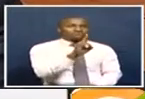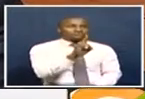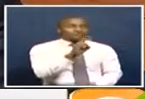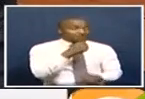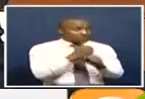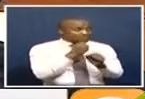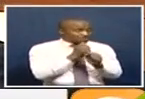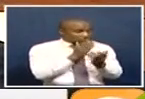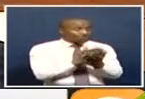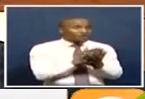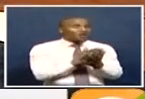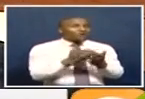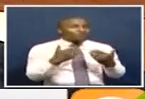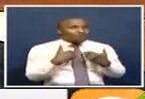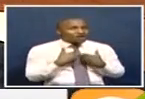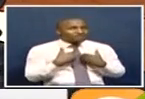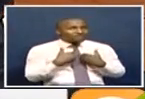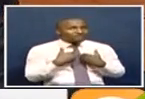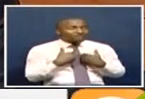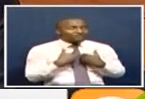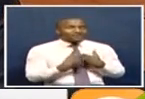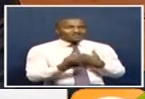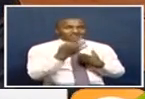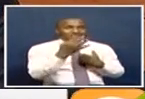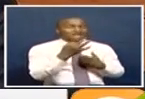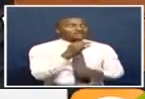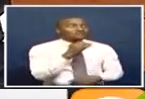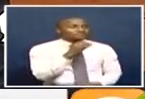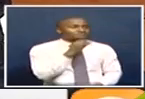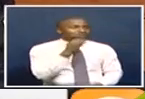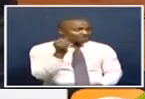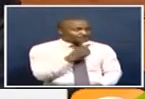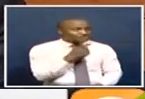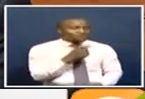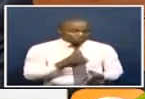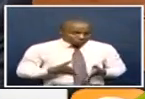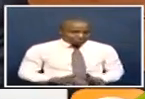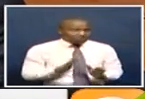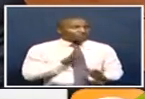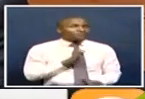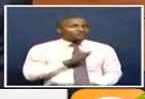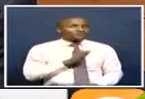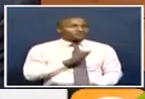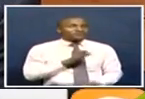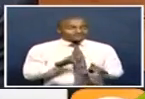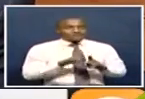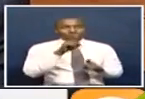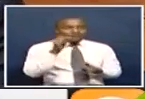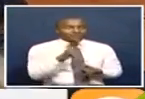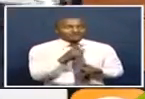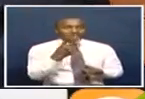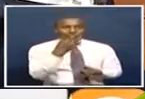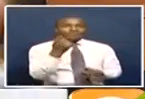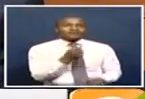sure that we have a 3 months maternity for our women, plus their 1 month leave, 4 months.